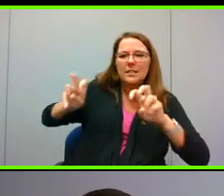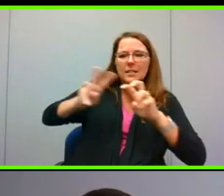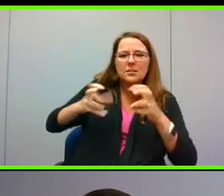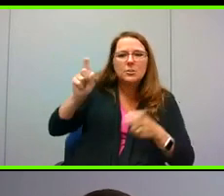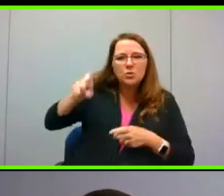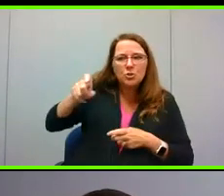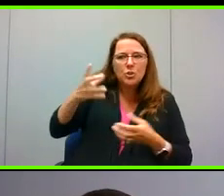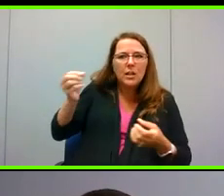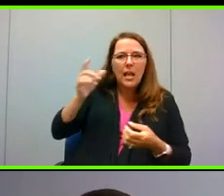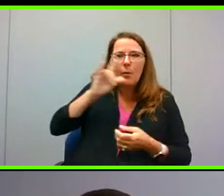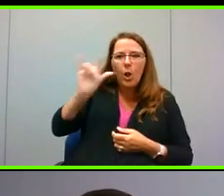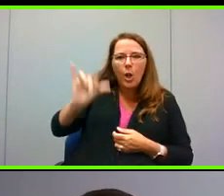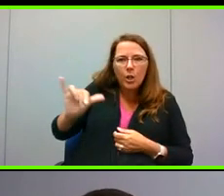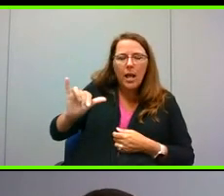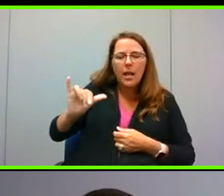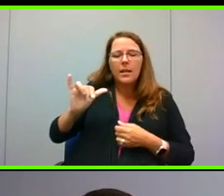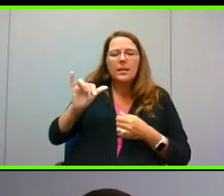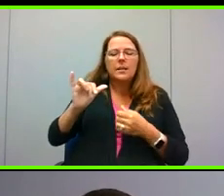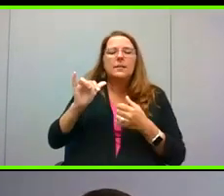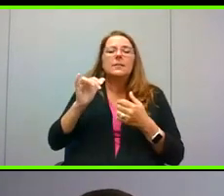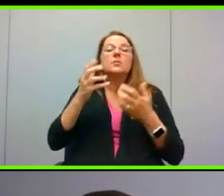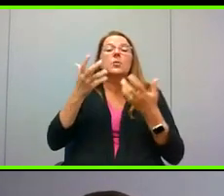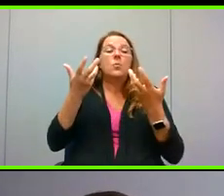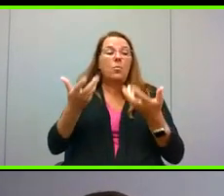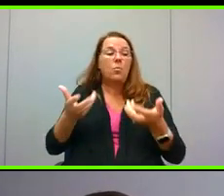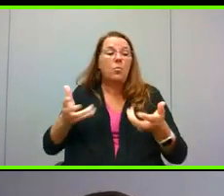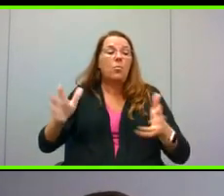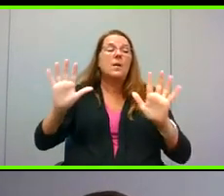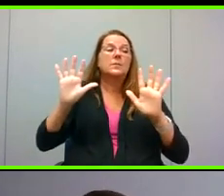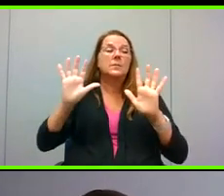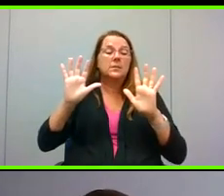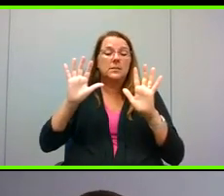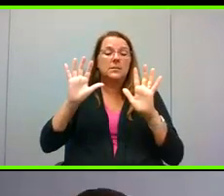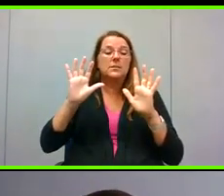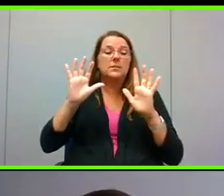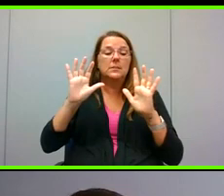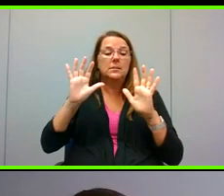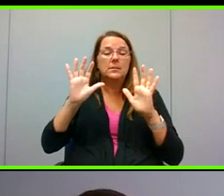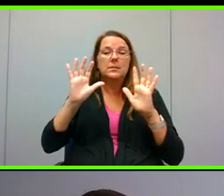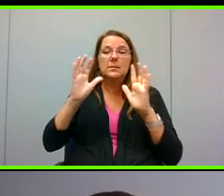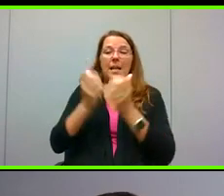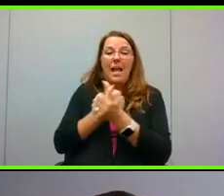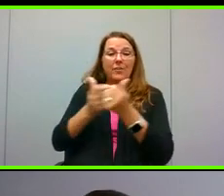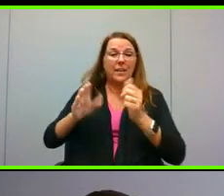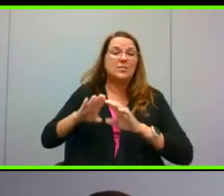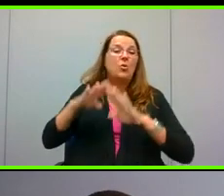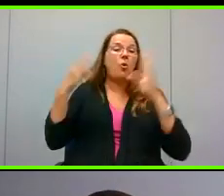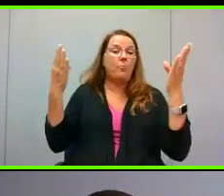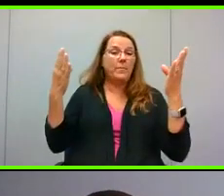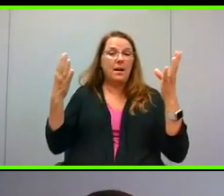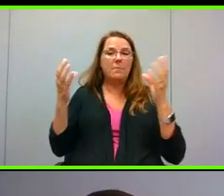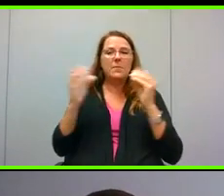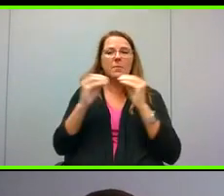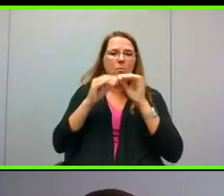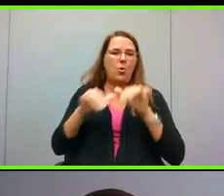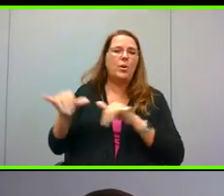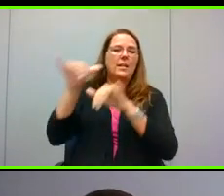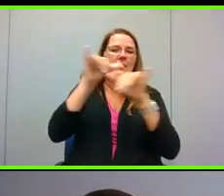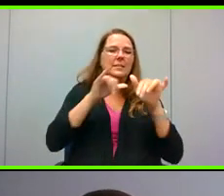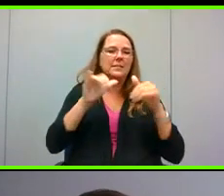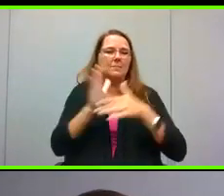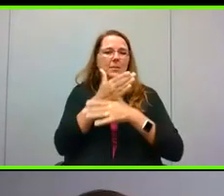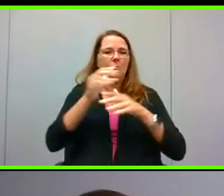operationalize that so that lines of communication are, I guess, opened up, freed up, or more consistent between agencies, so that